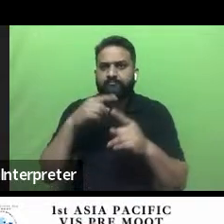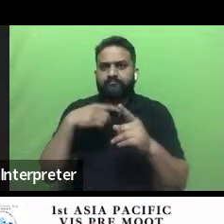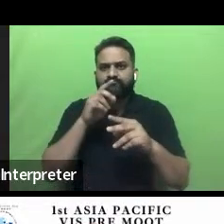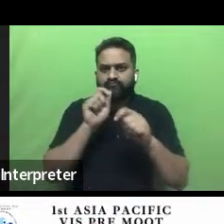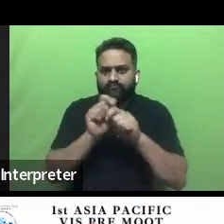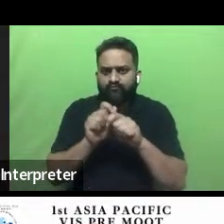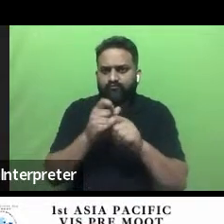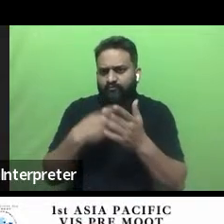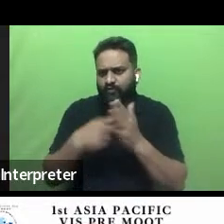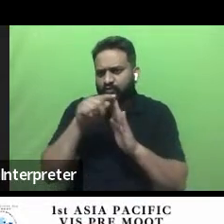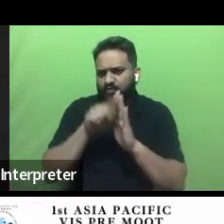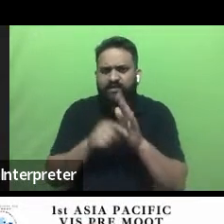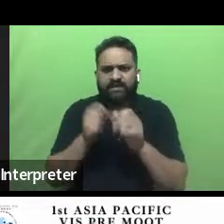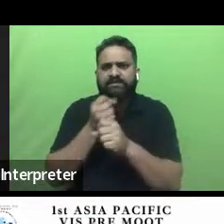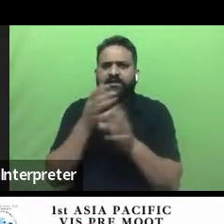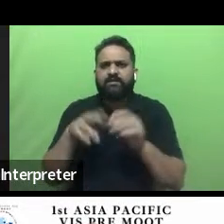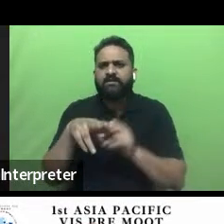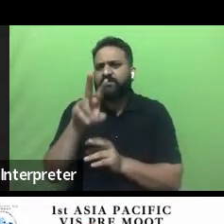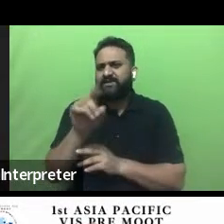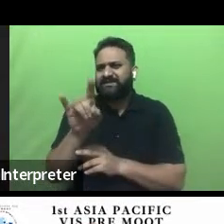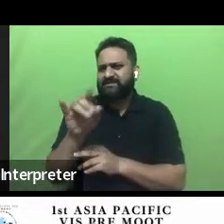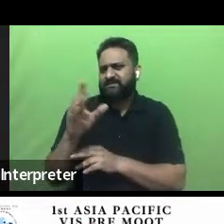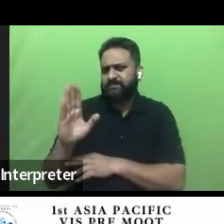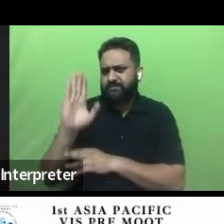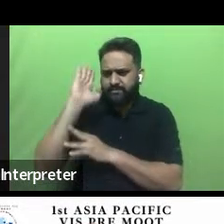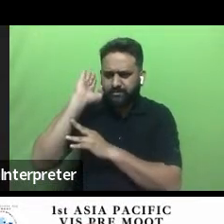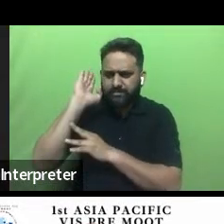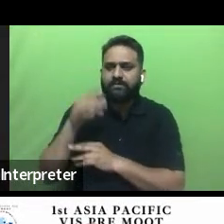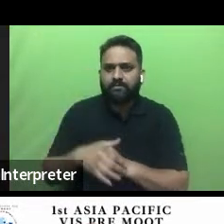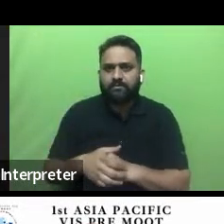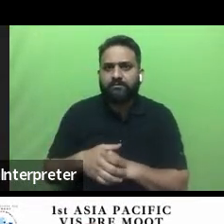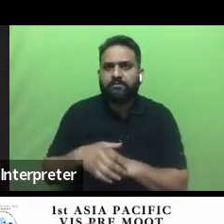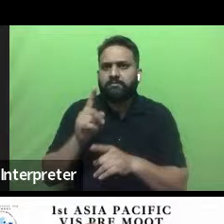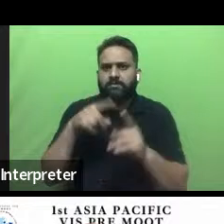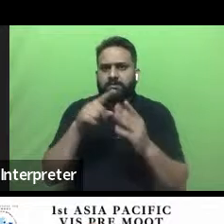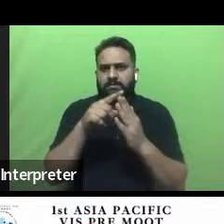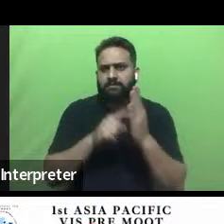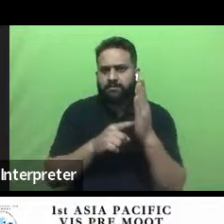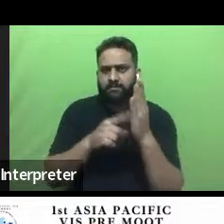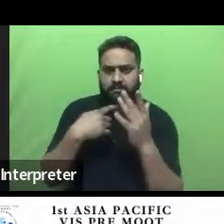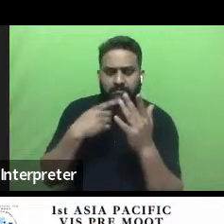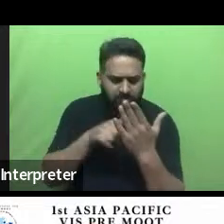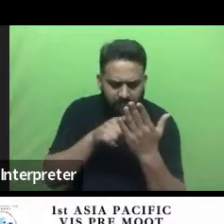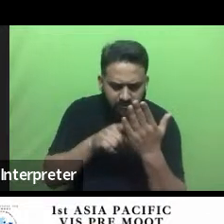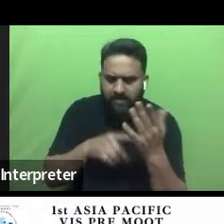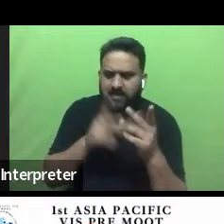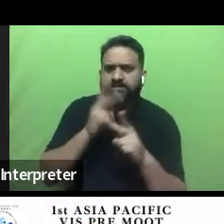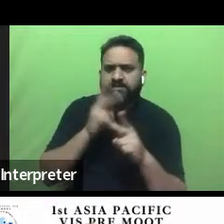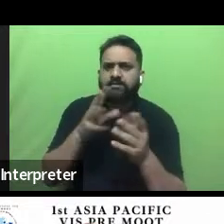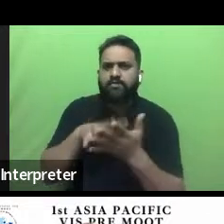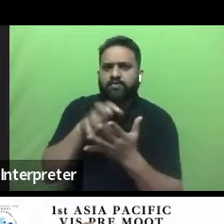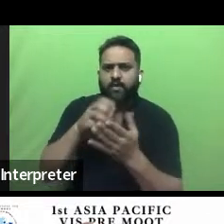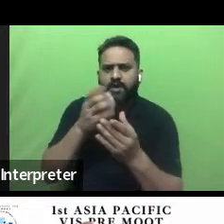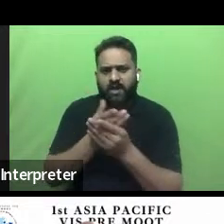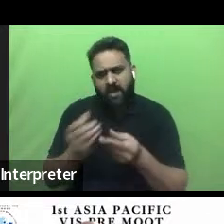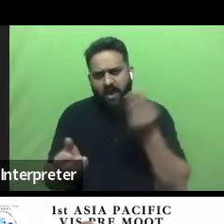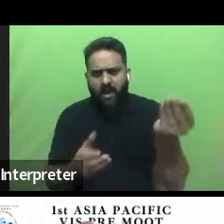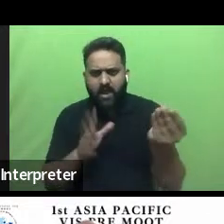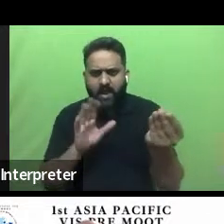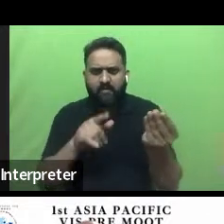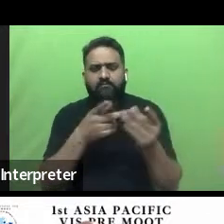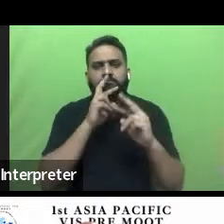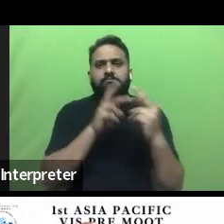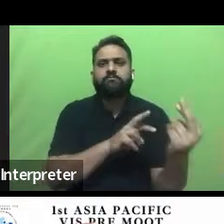conditions of sale in 2016, and no one can positively exclude that a copy was sent to Mispi Party. However, it